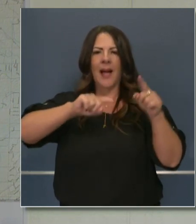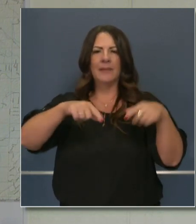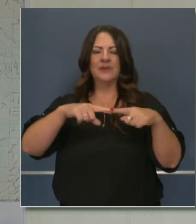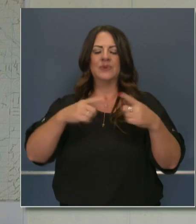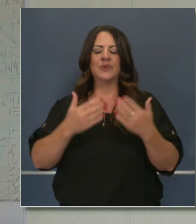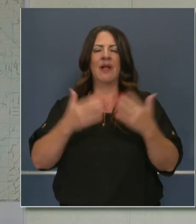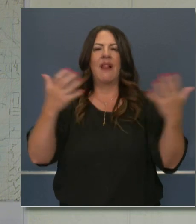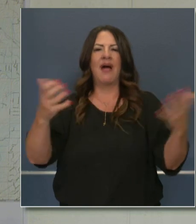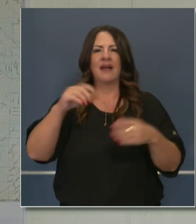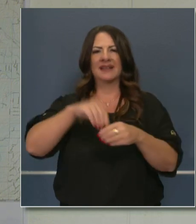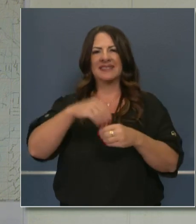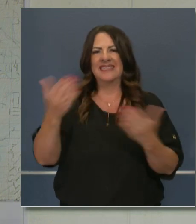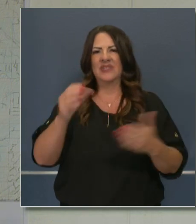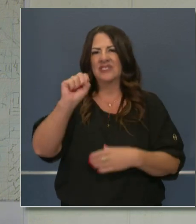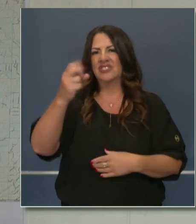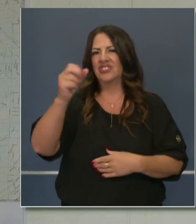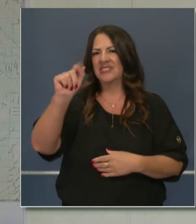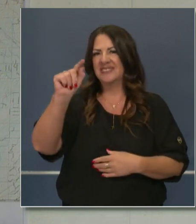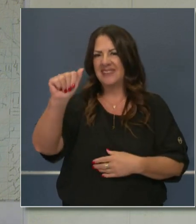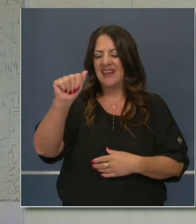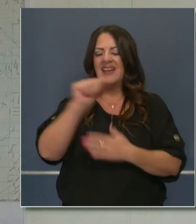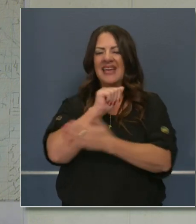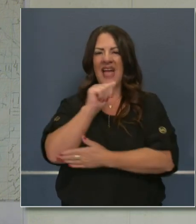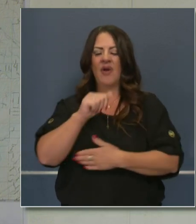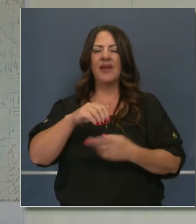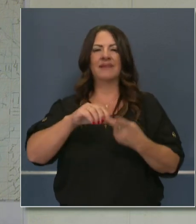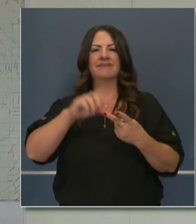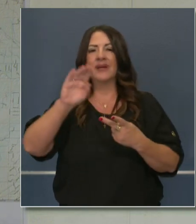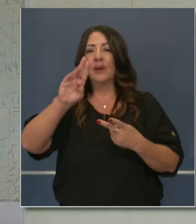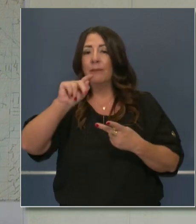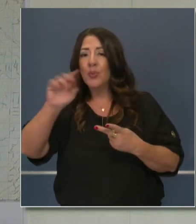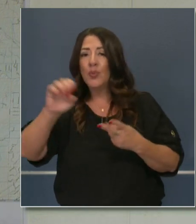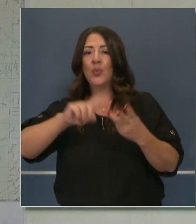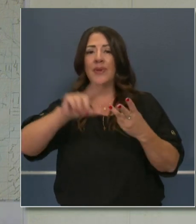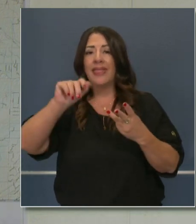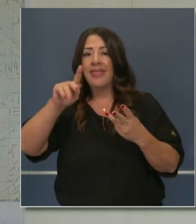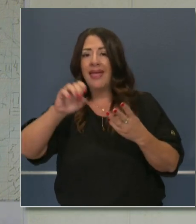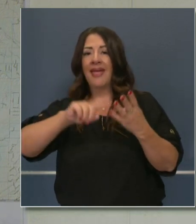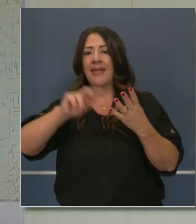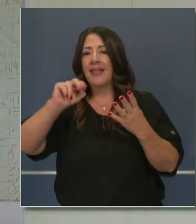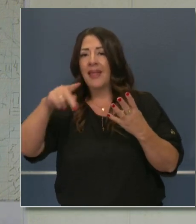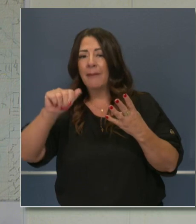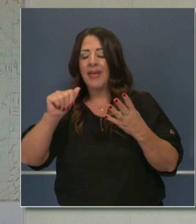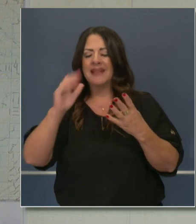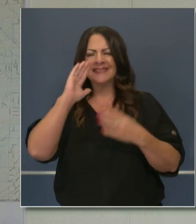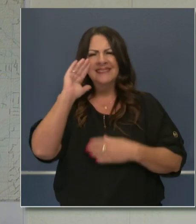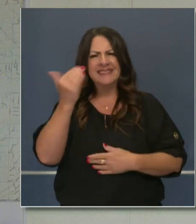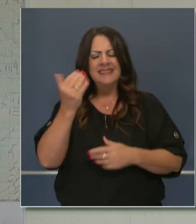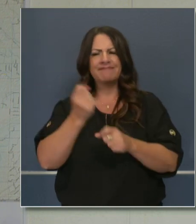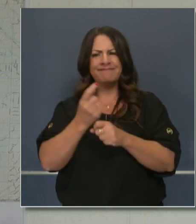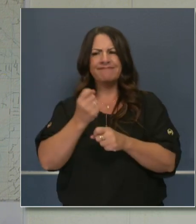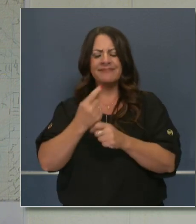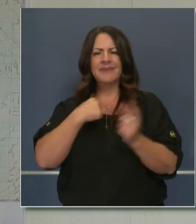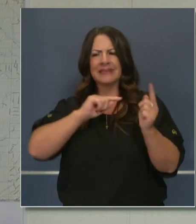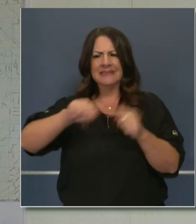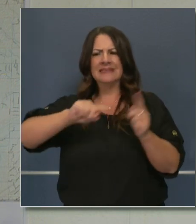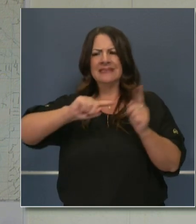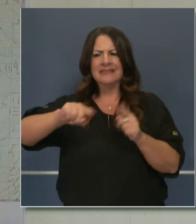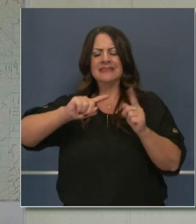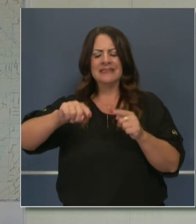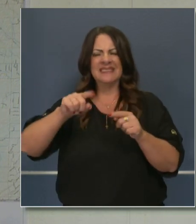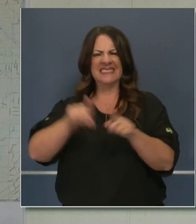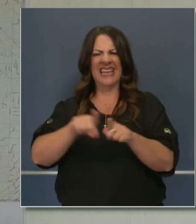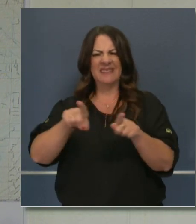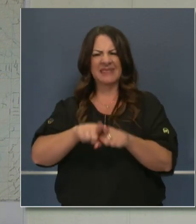in Shasta County, but also Butte County, Lake, Napa. It seems like we have some hot spots that we've been dealing